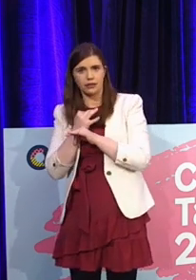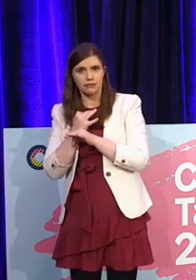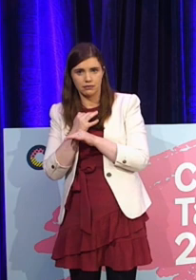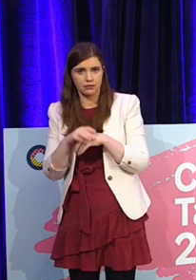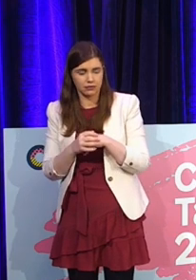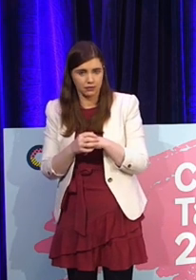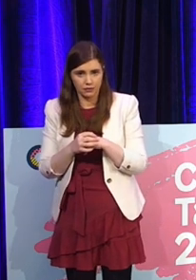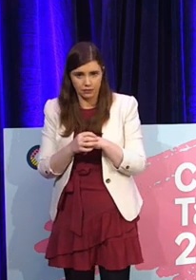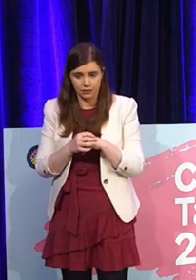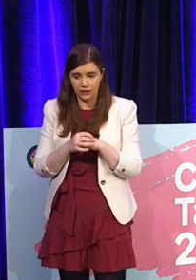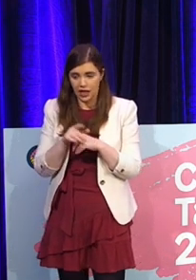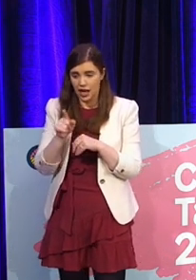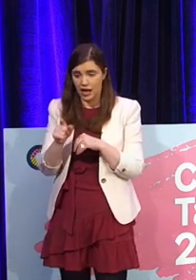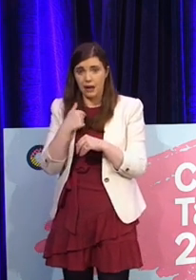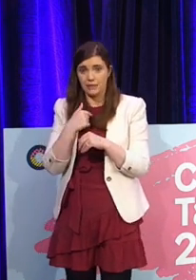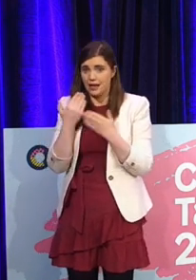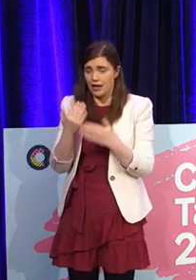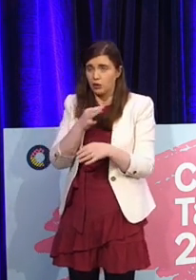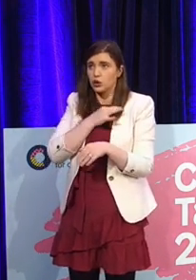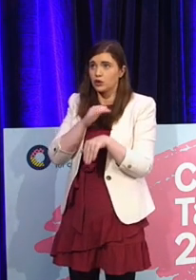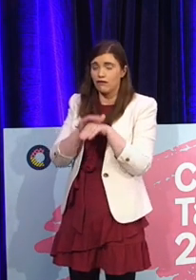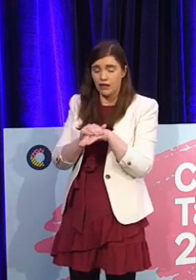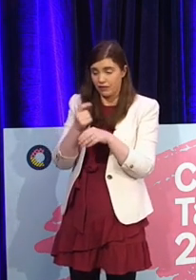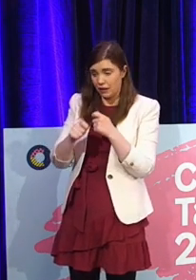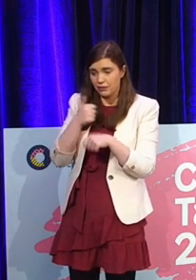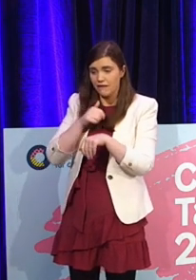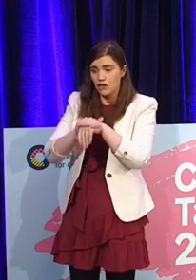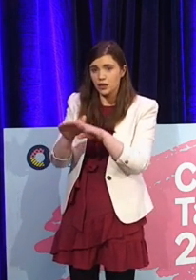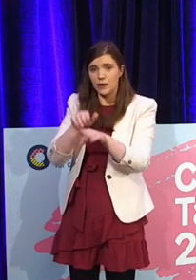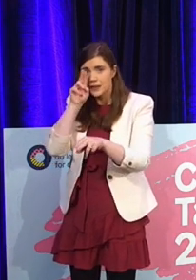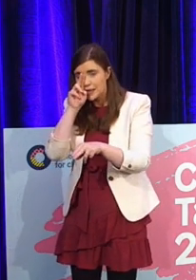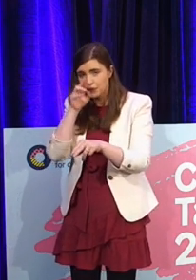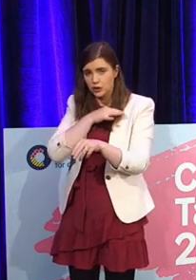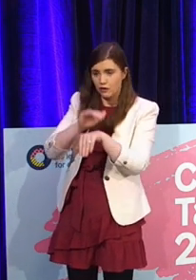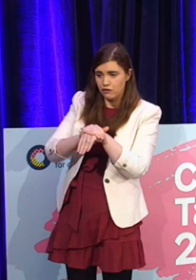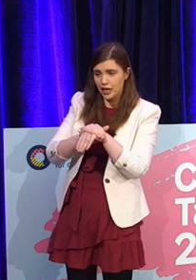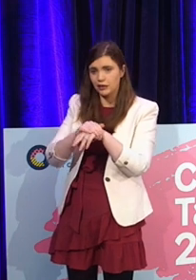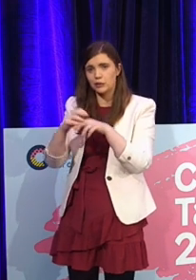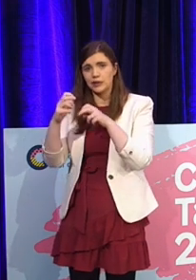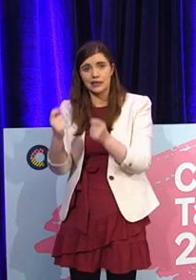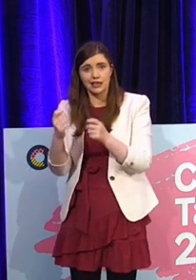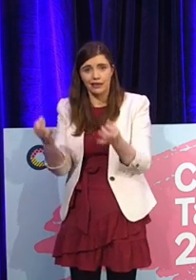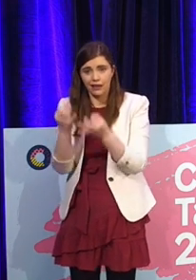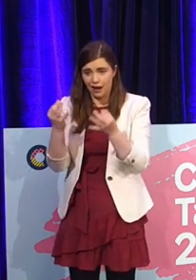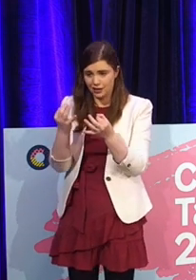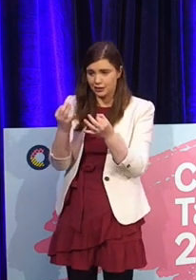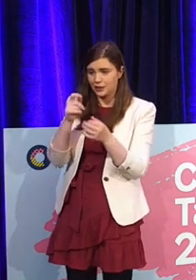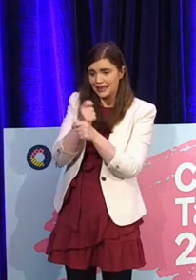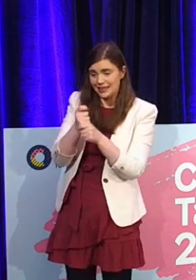I became very good friends with my neighbors. We'd hang out, sit in the garden, drink tea, and play with cats,